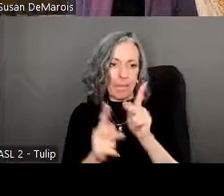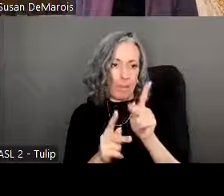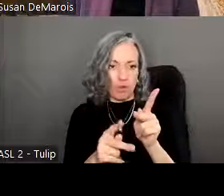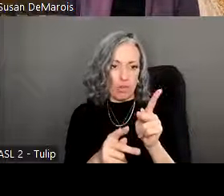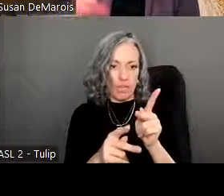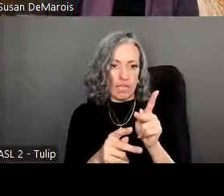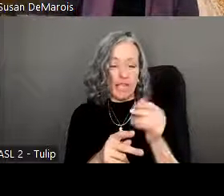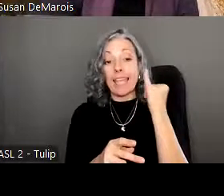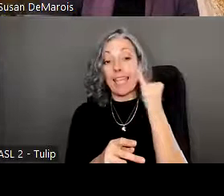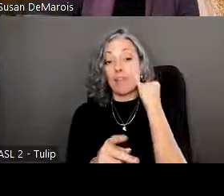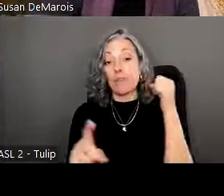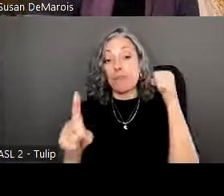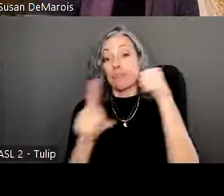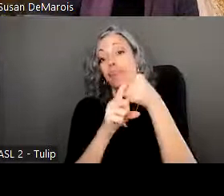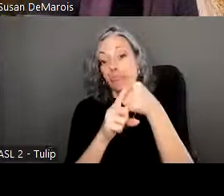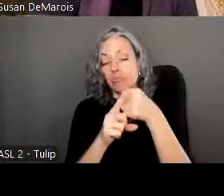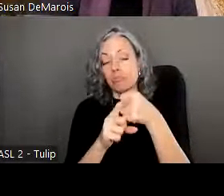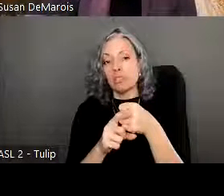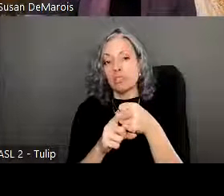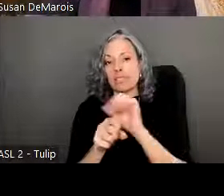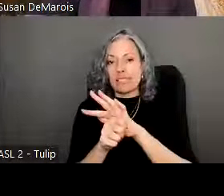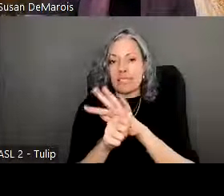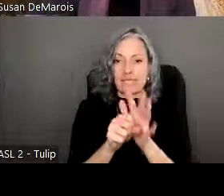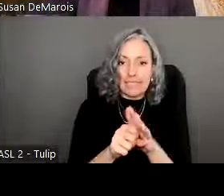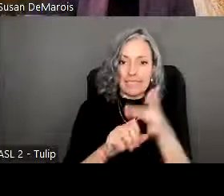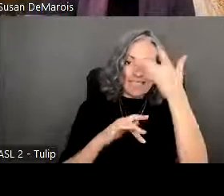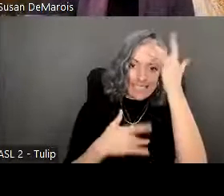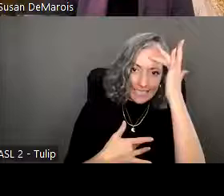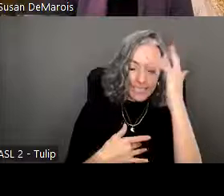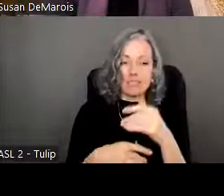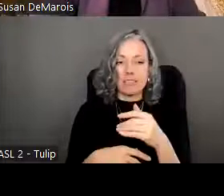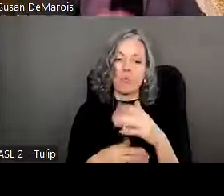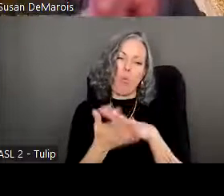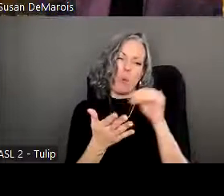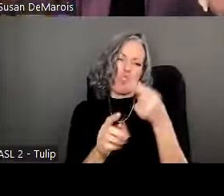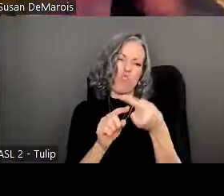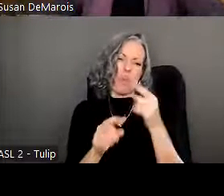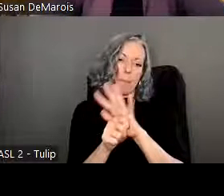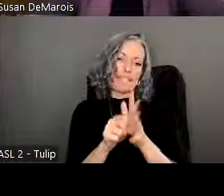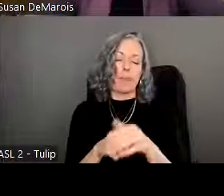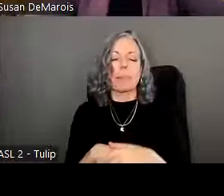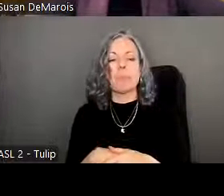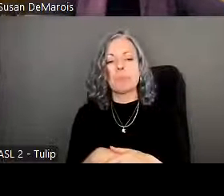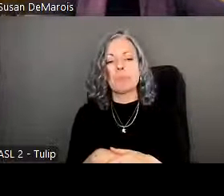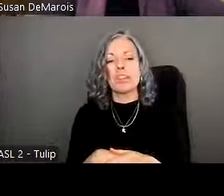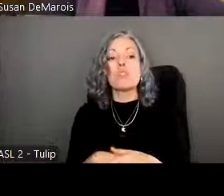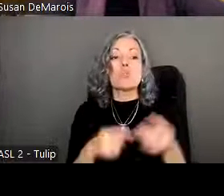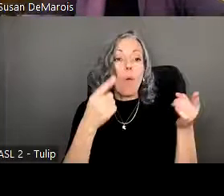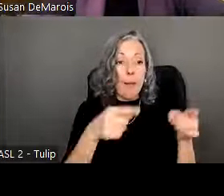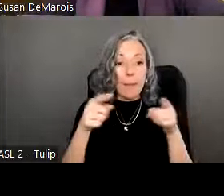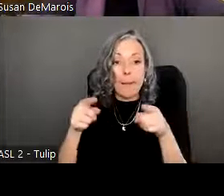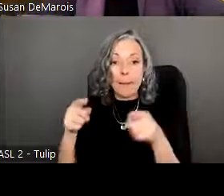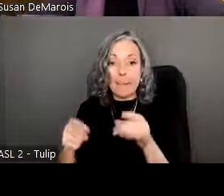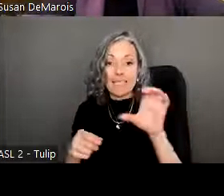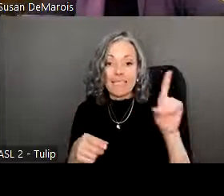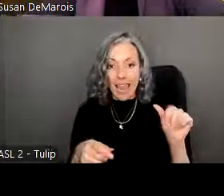of infection outbreaks or what we learned from the pandemic. So those are things happening at CDA. And now